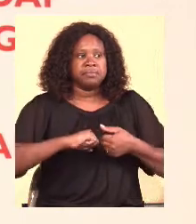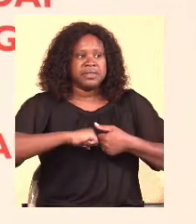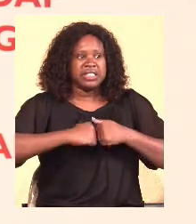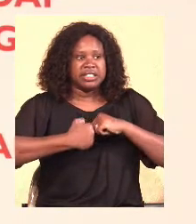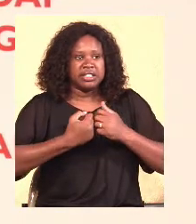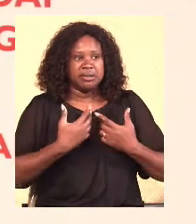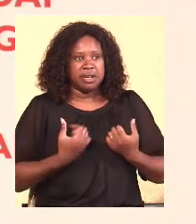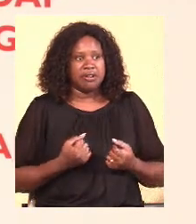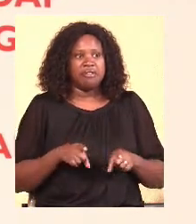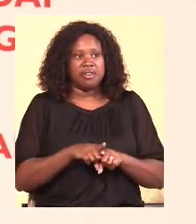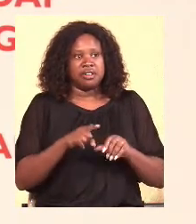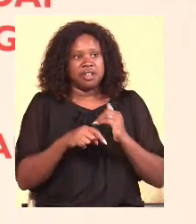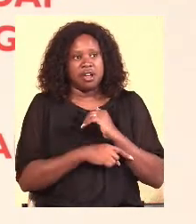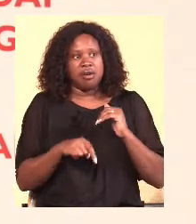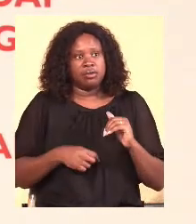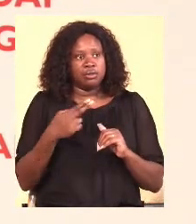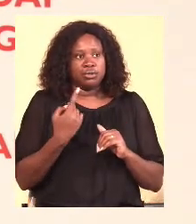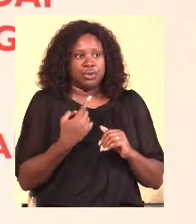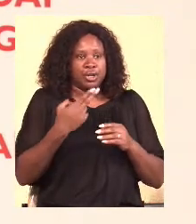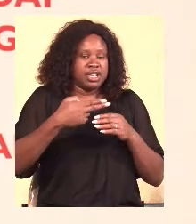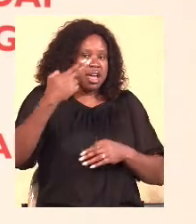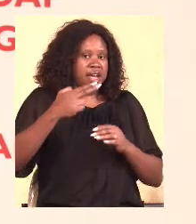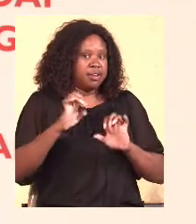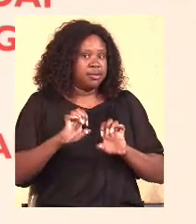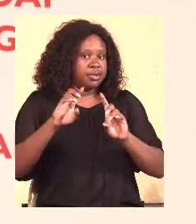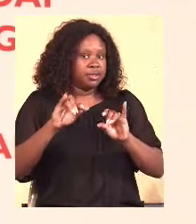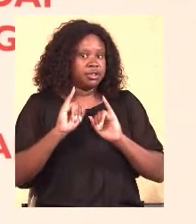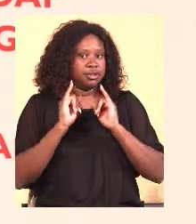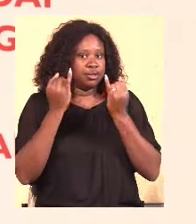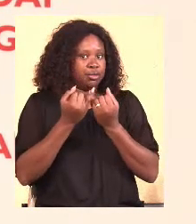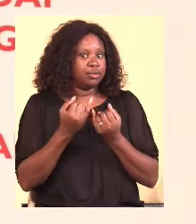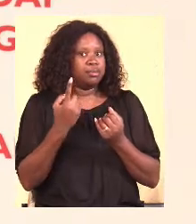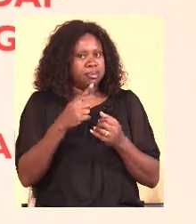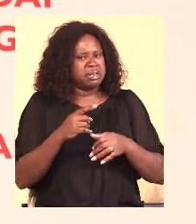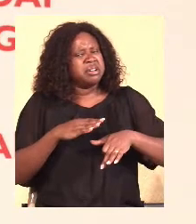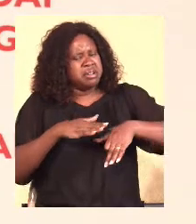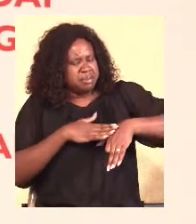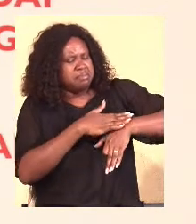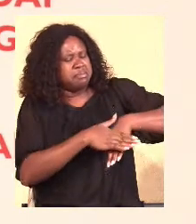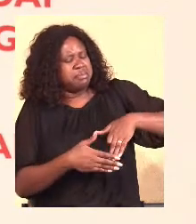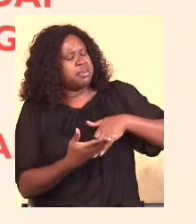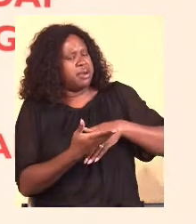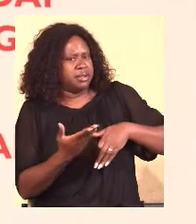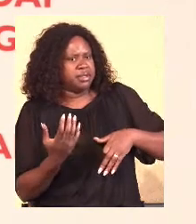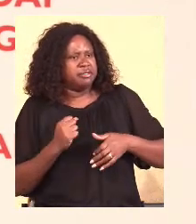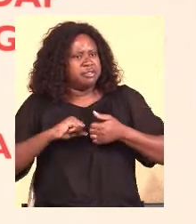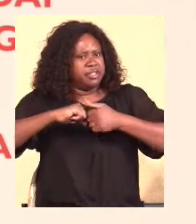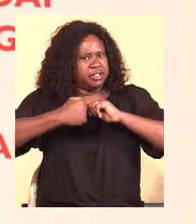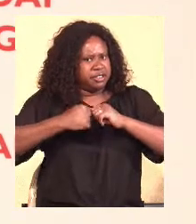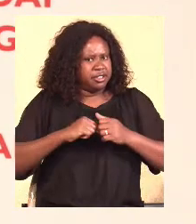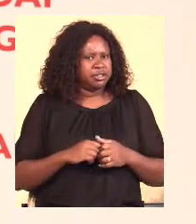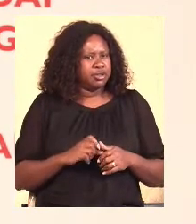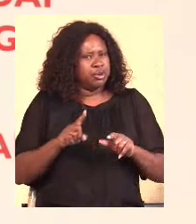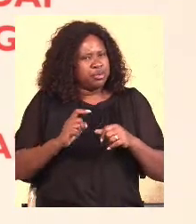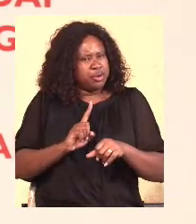a country, not just higher educational institutions, but also across the country. With the first thing that we need